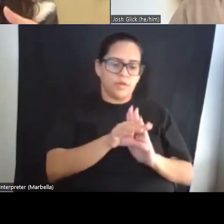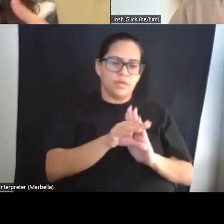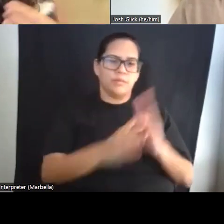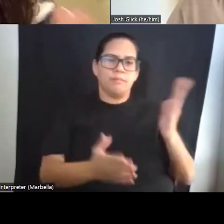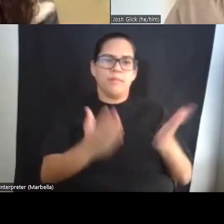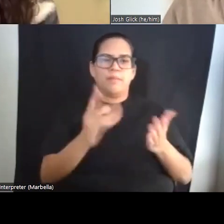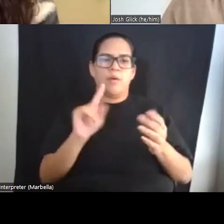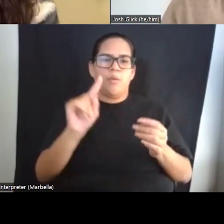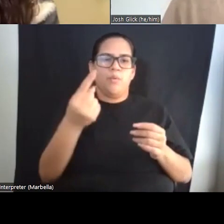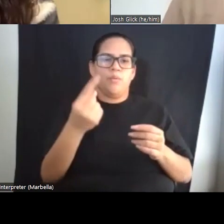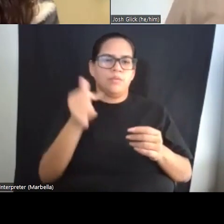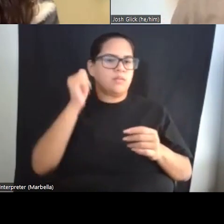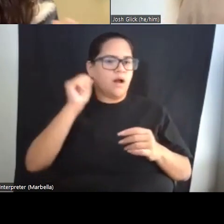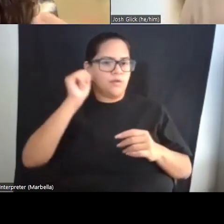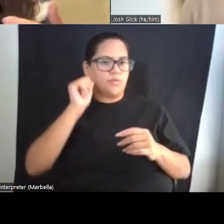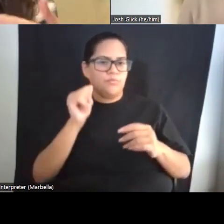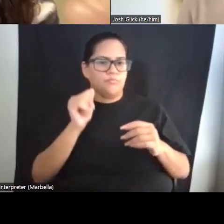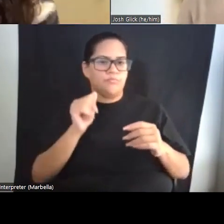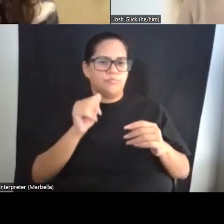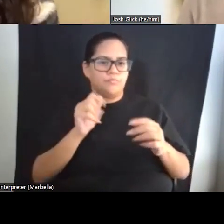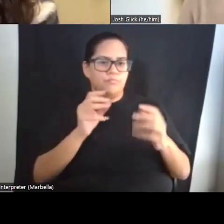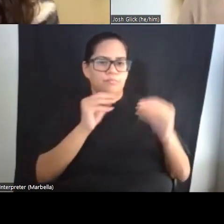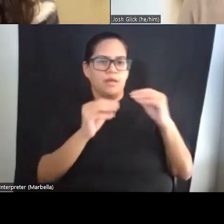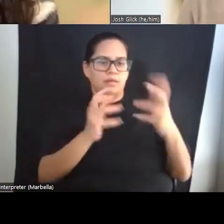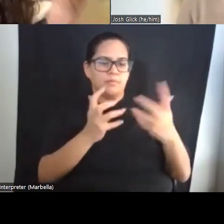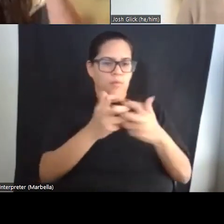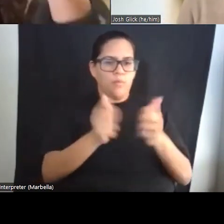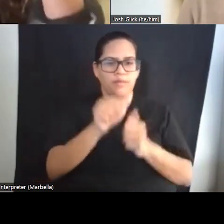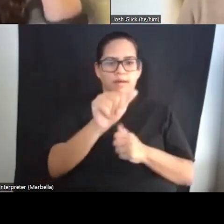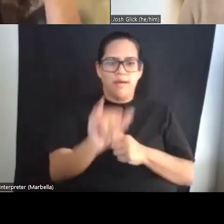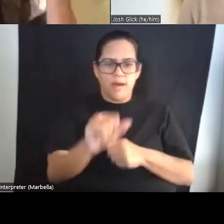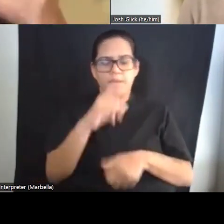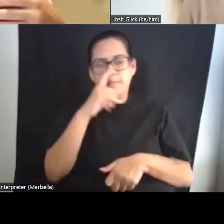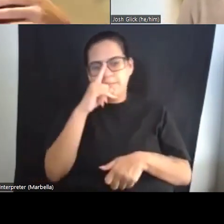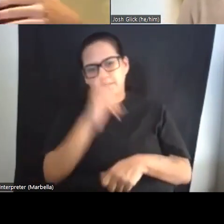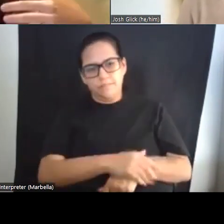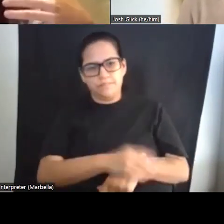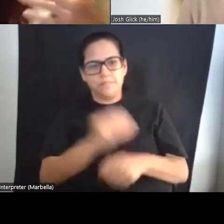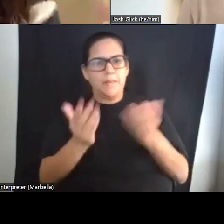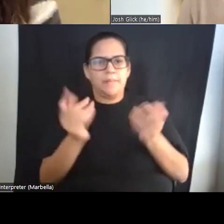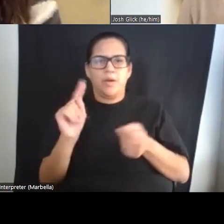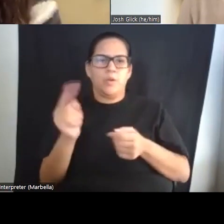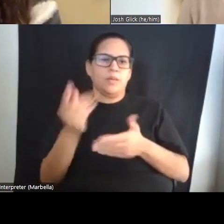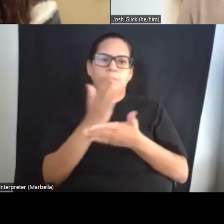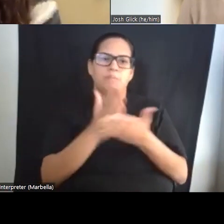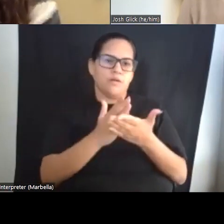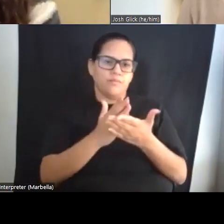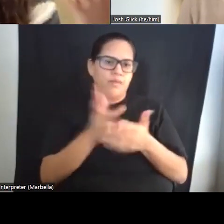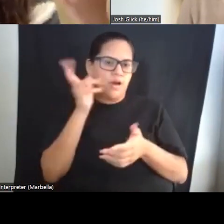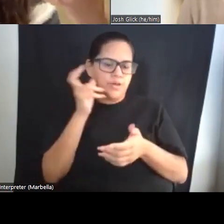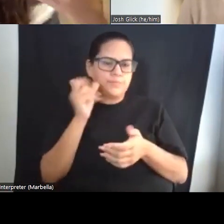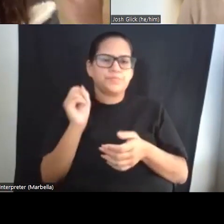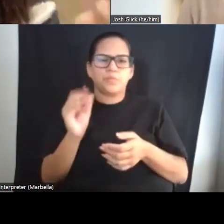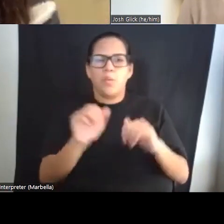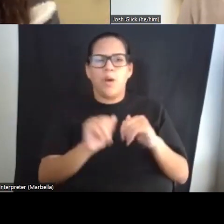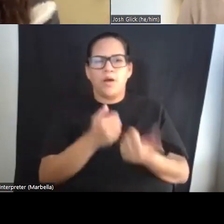maybe only the audio has been edited with AI, and maybe it's only a part of the audio, right? So how